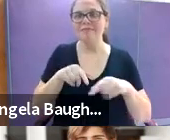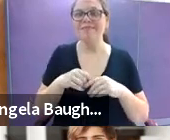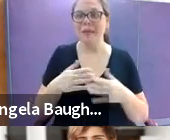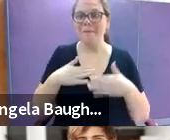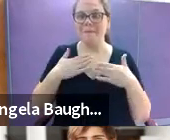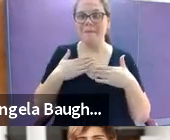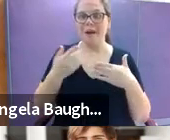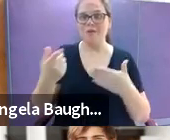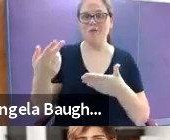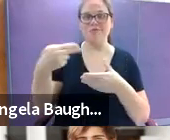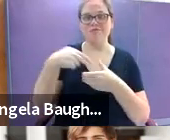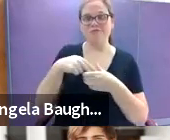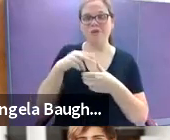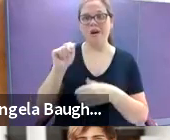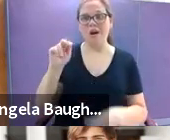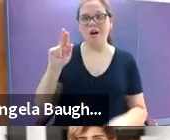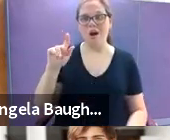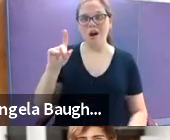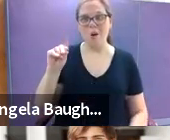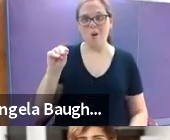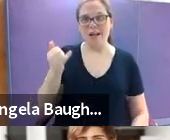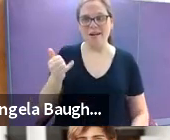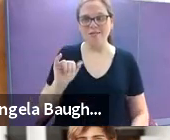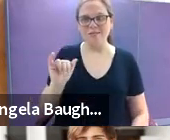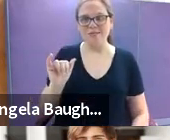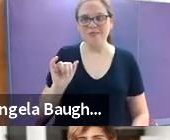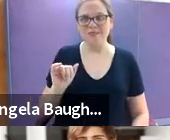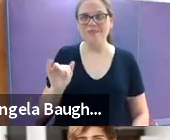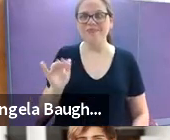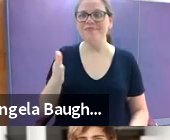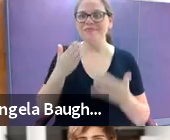you're on audio now too. Thanks, Chris. Thank you,